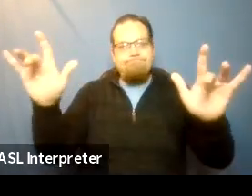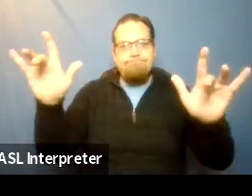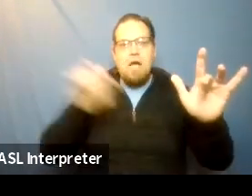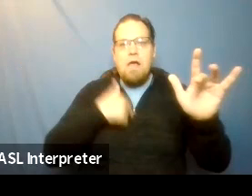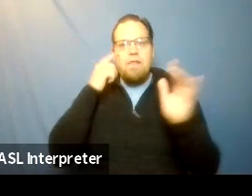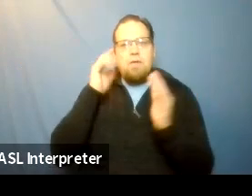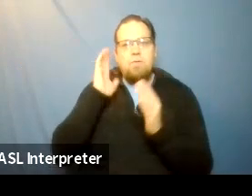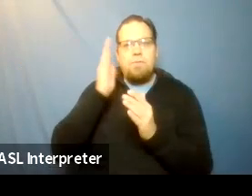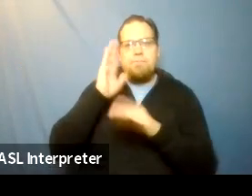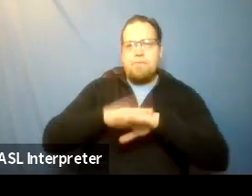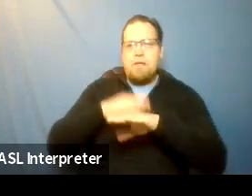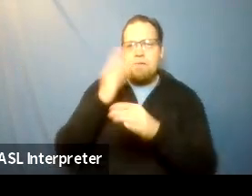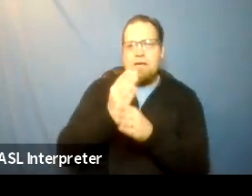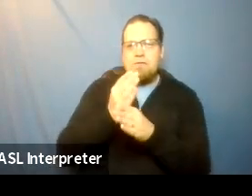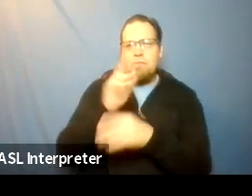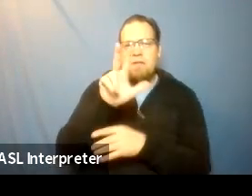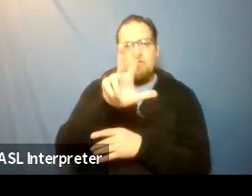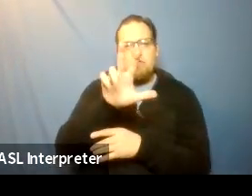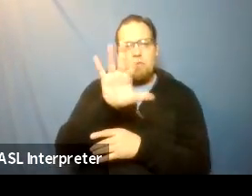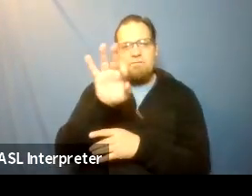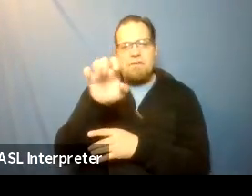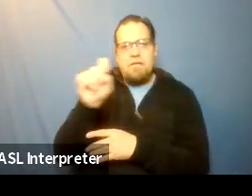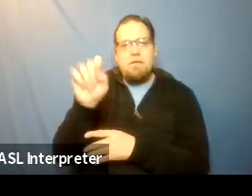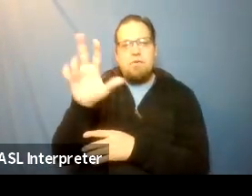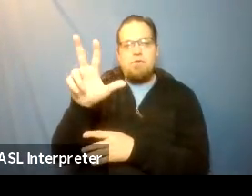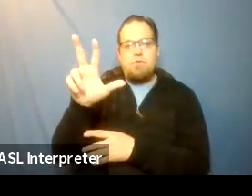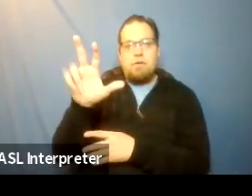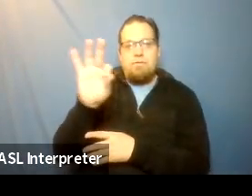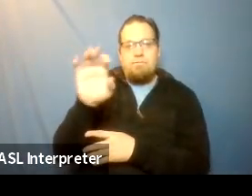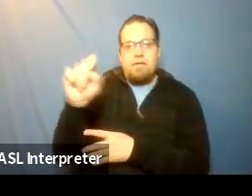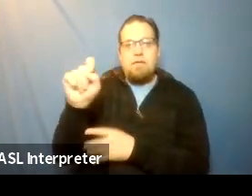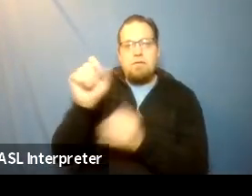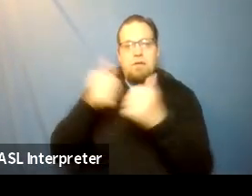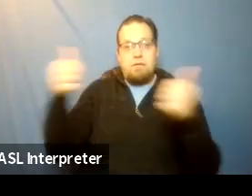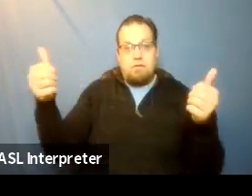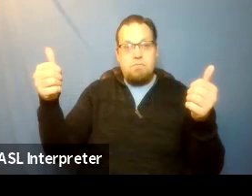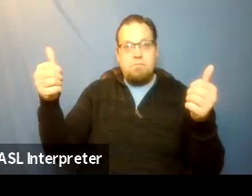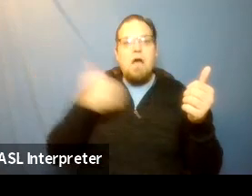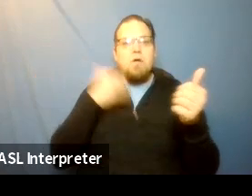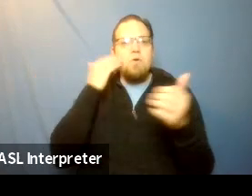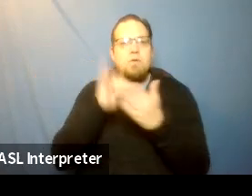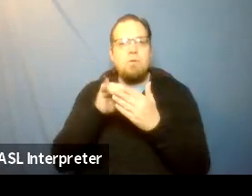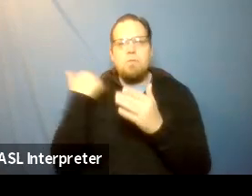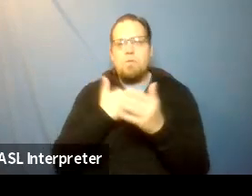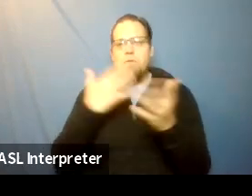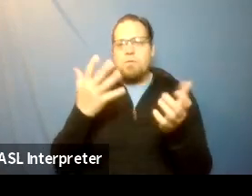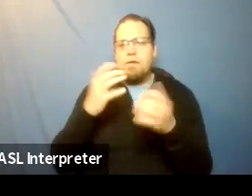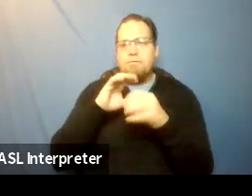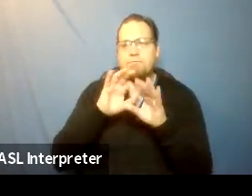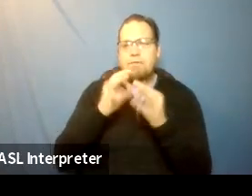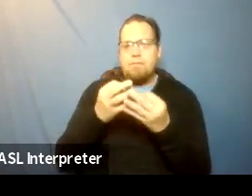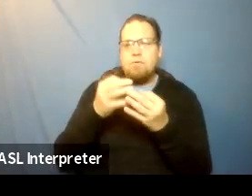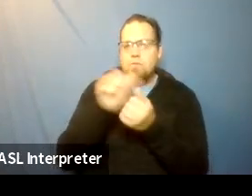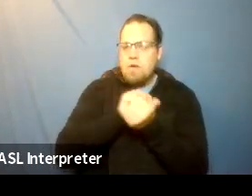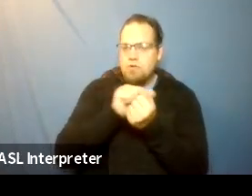on the bus, it may be 3 feet of the distancing, and I know obviously again we want families to wash their hands, students to